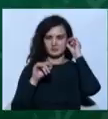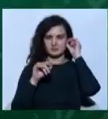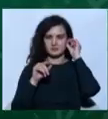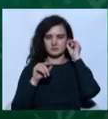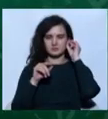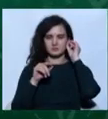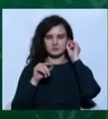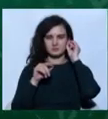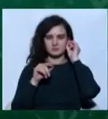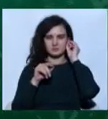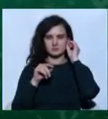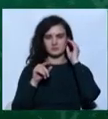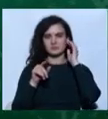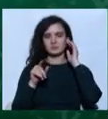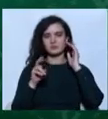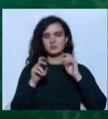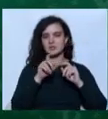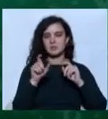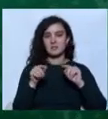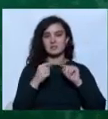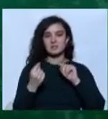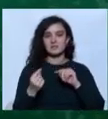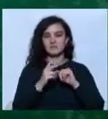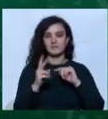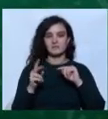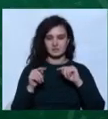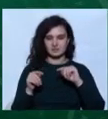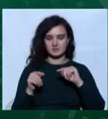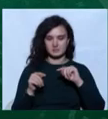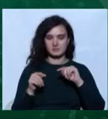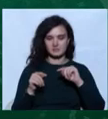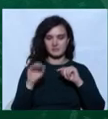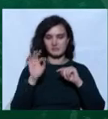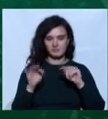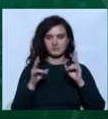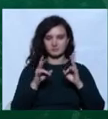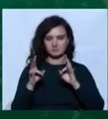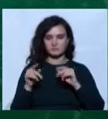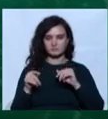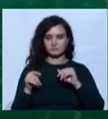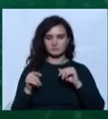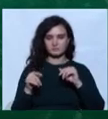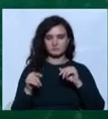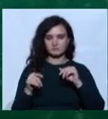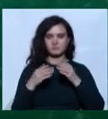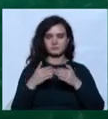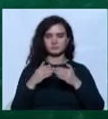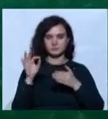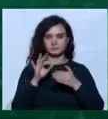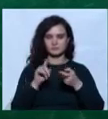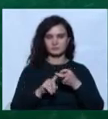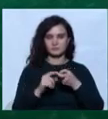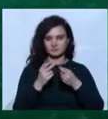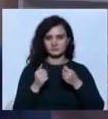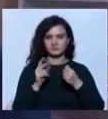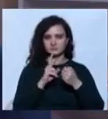This is a rebellion against the people who are in charge, and it can often happen to crews of a ship.